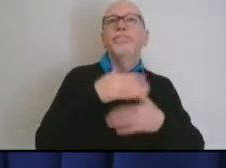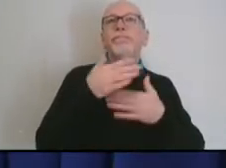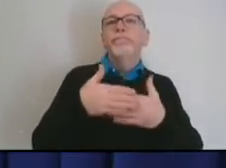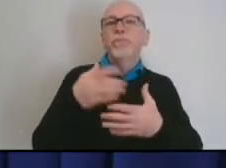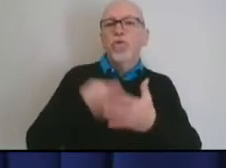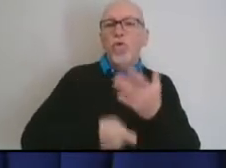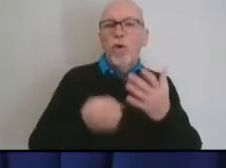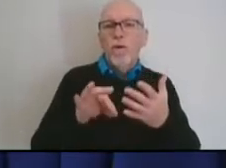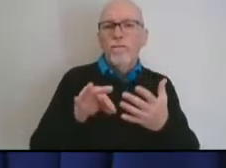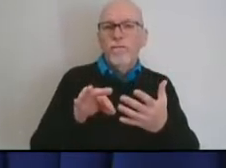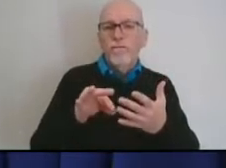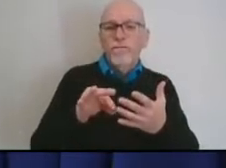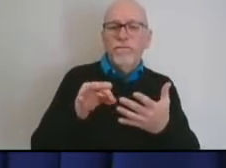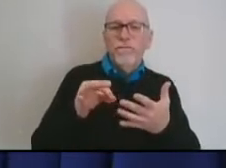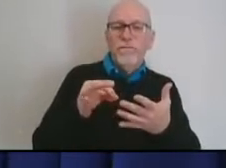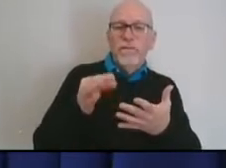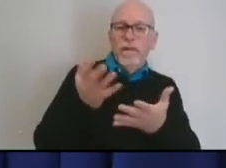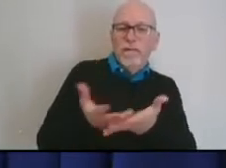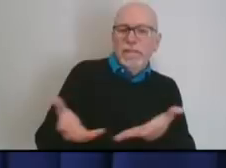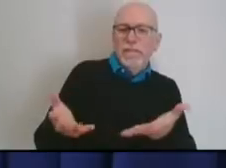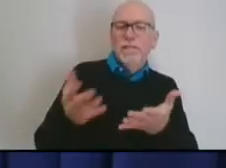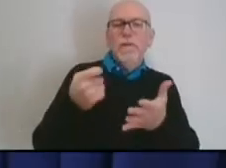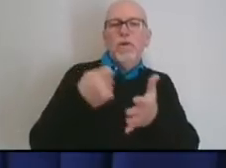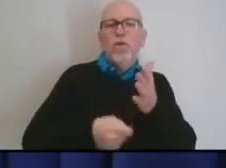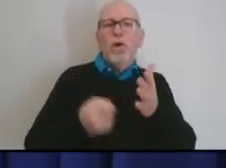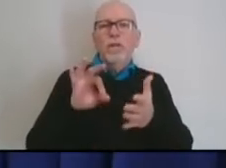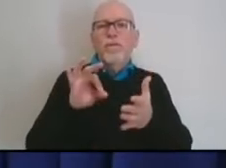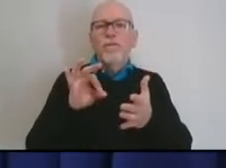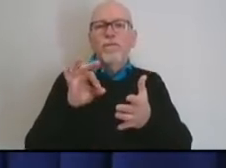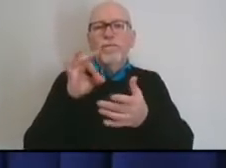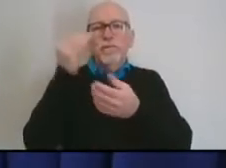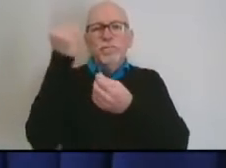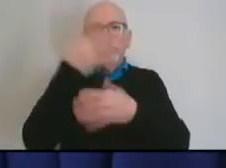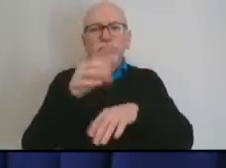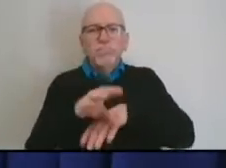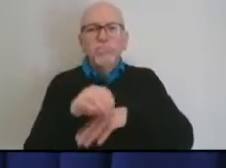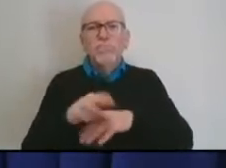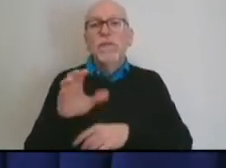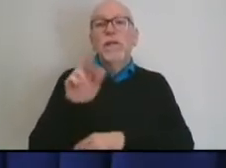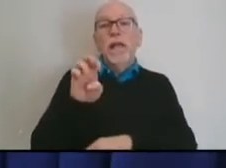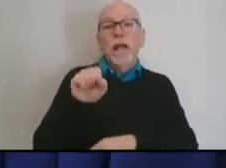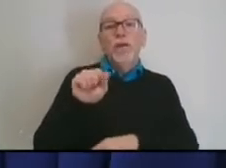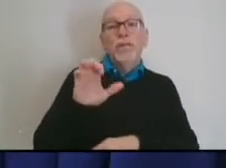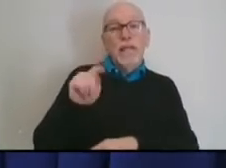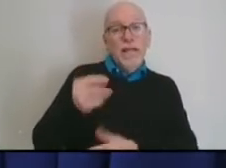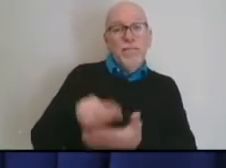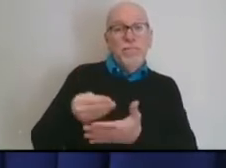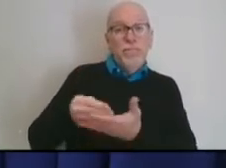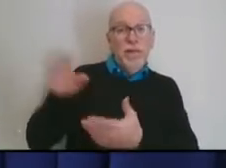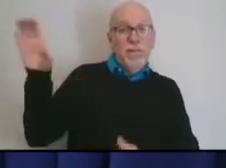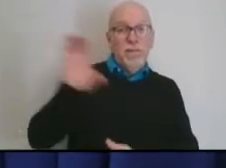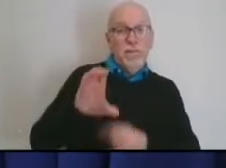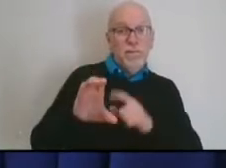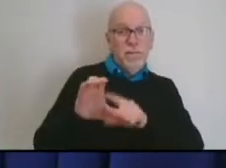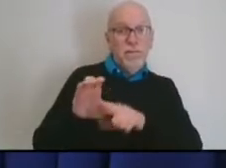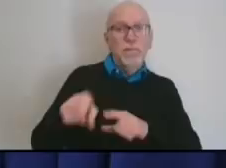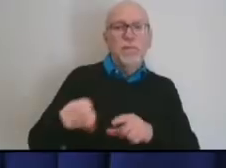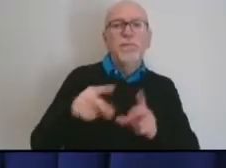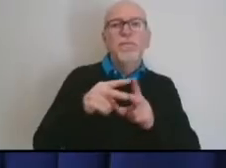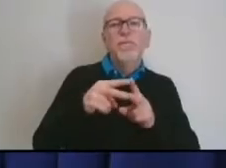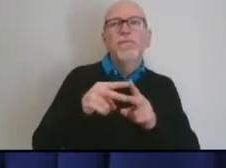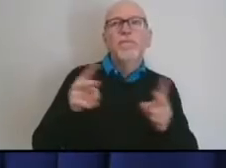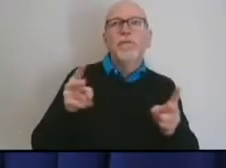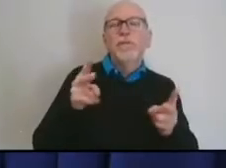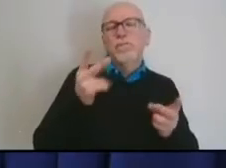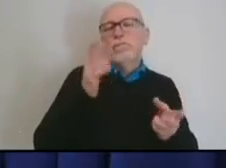product, the cost of the expertise. Again, CARES Act, I've been very blunt about